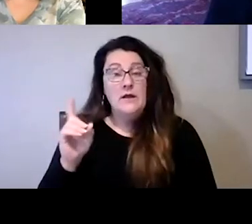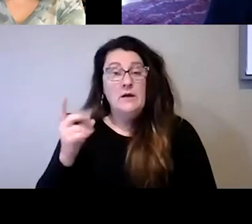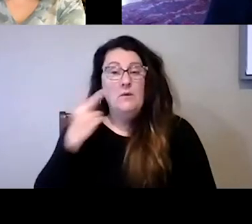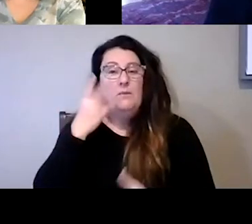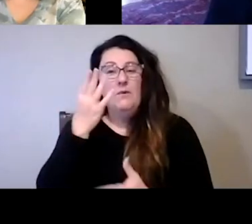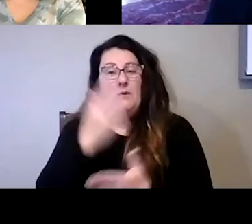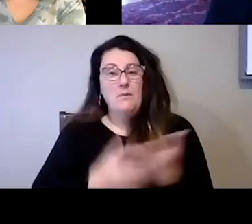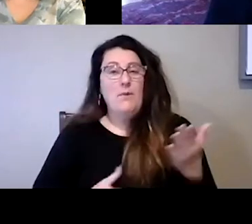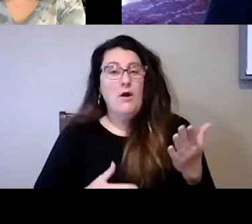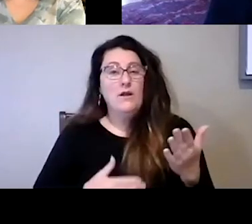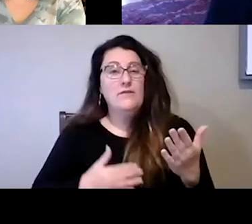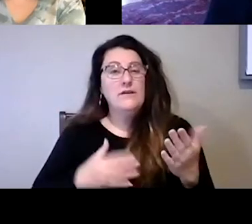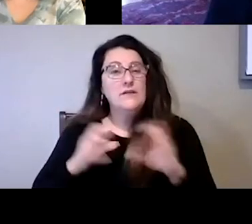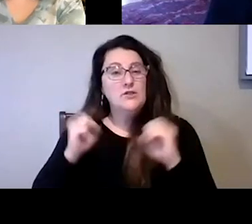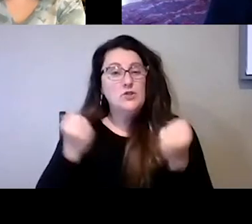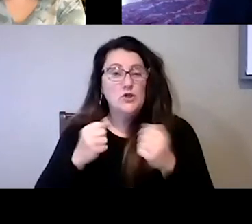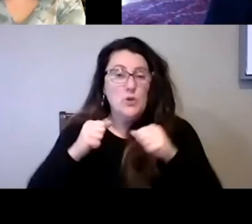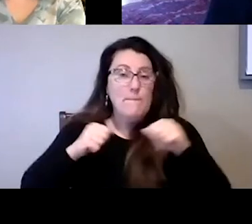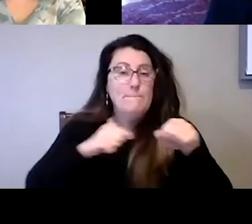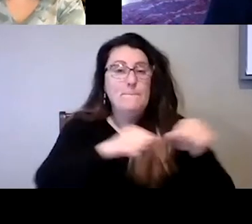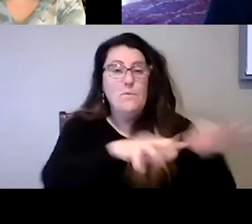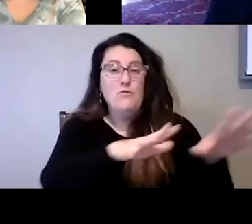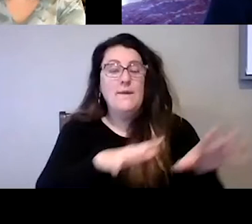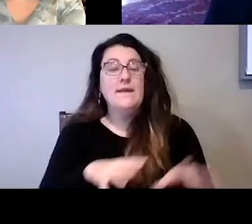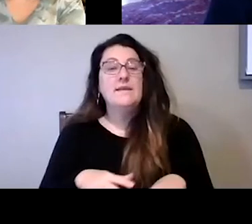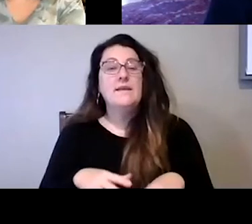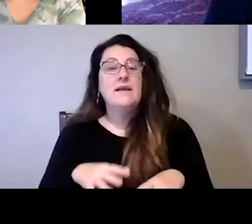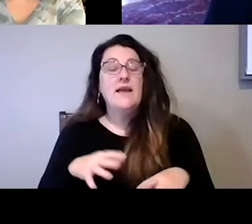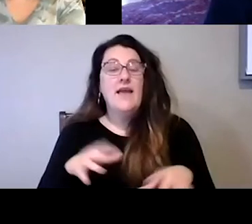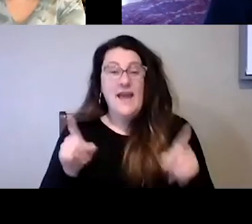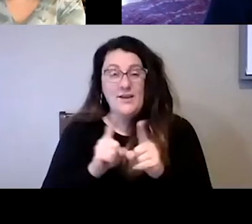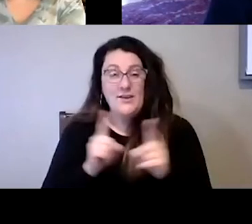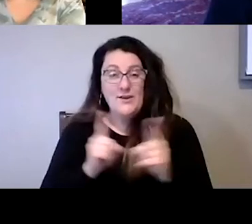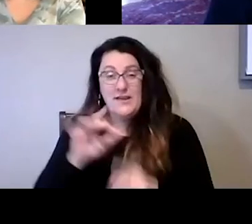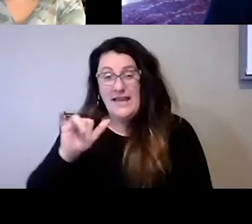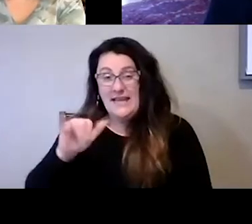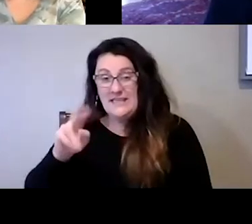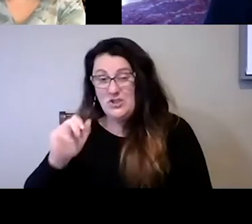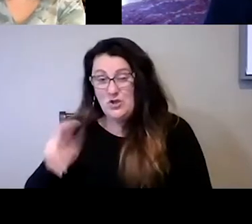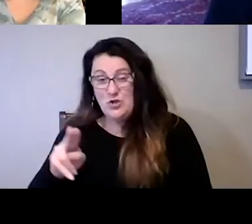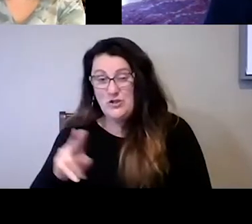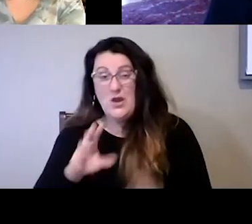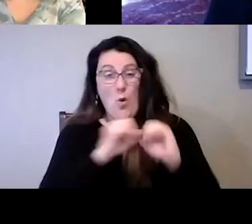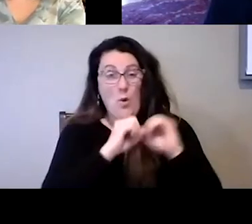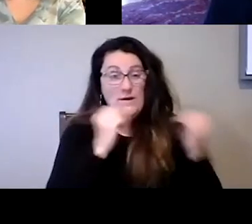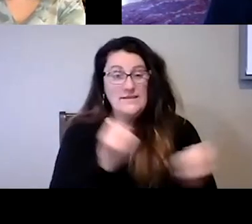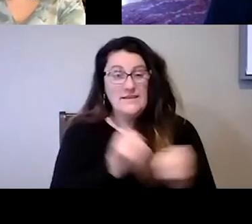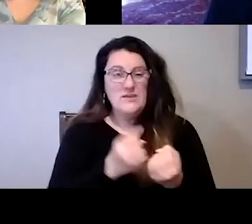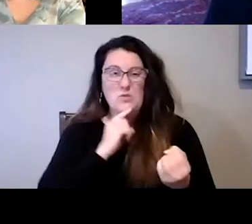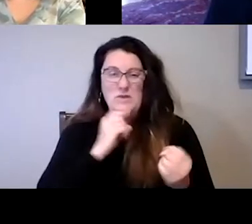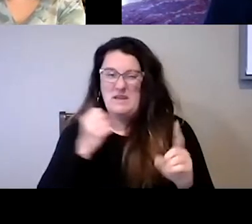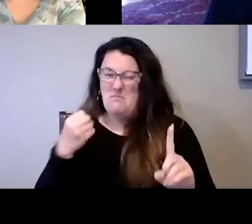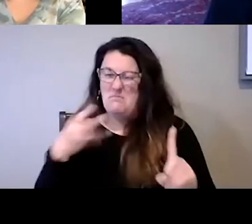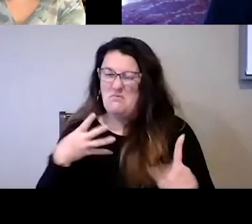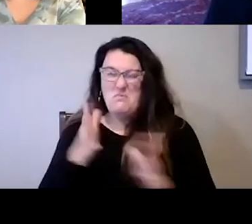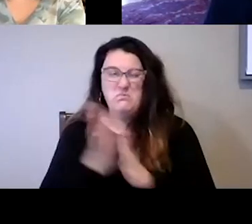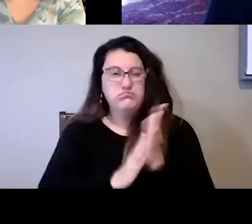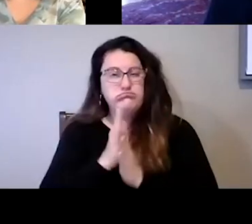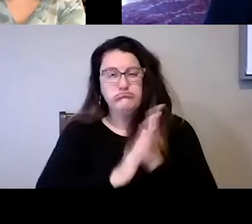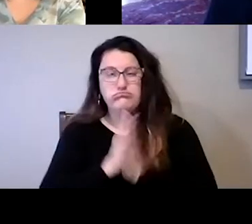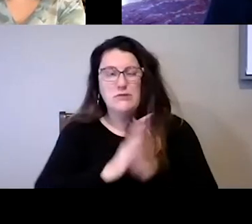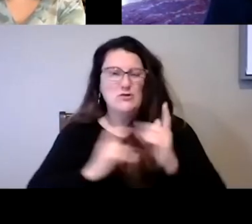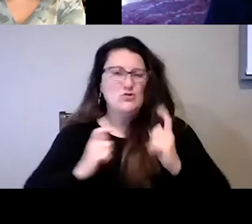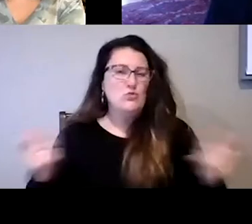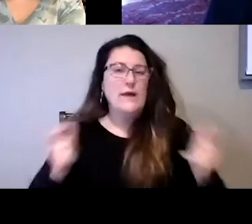social movements, but we're also part of the institution and organizations that help amplify and magnify that great